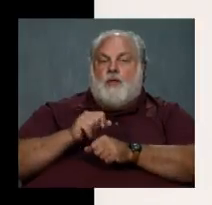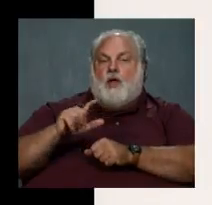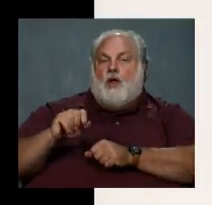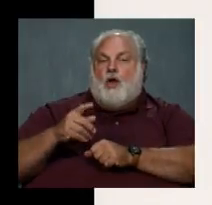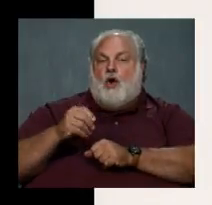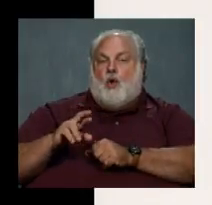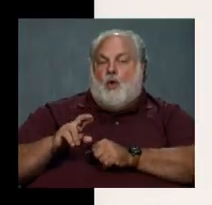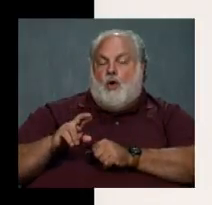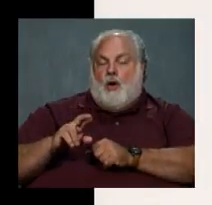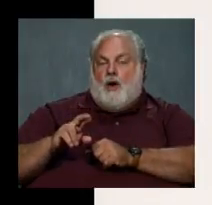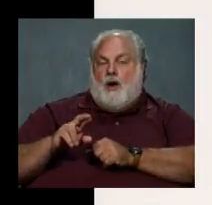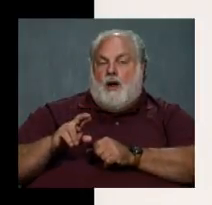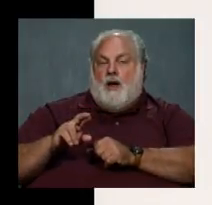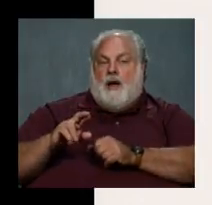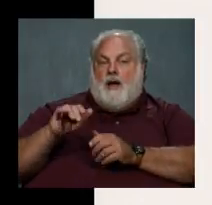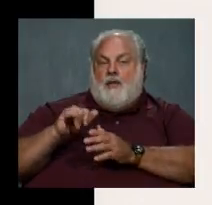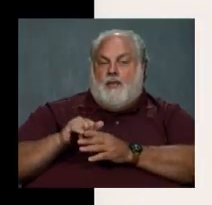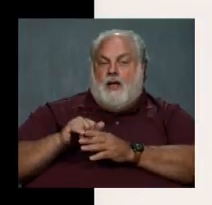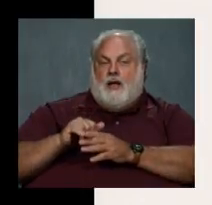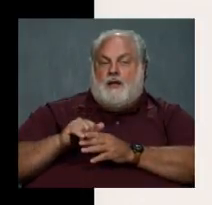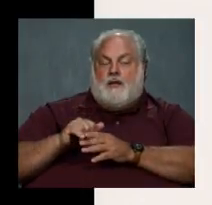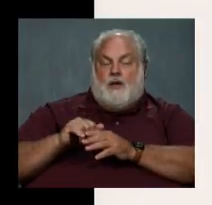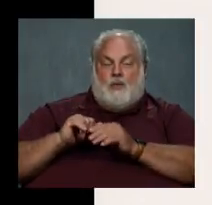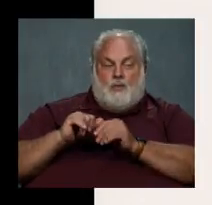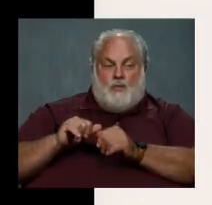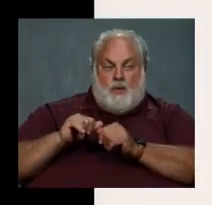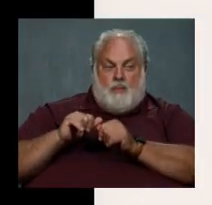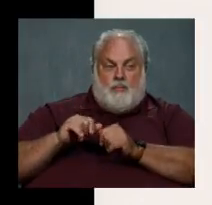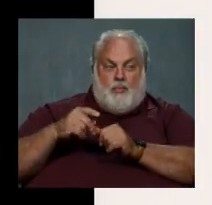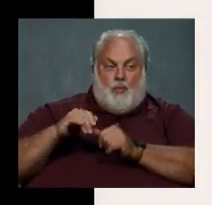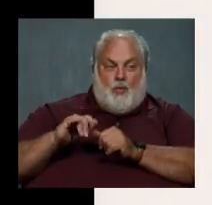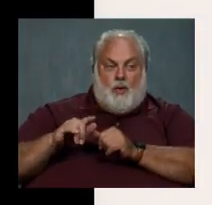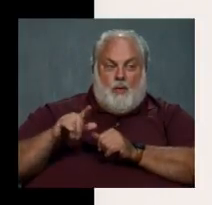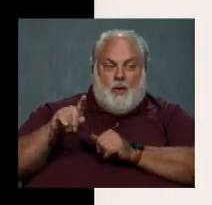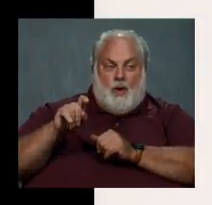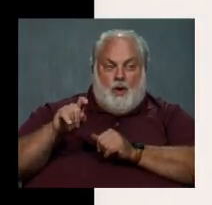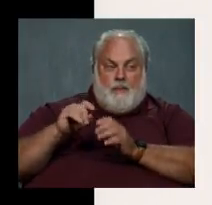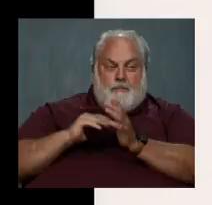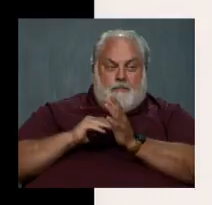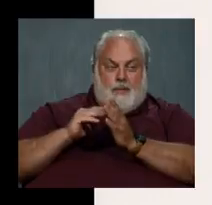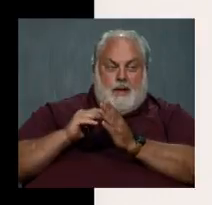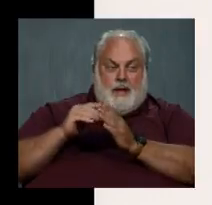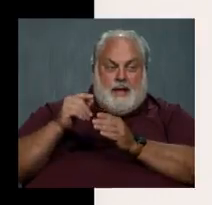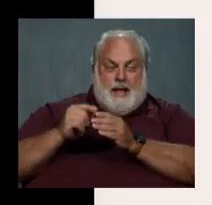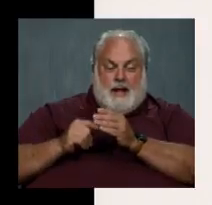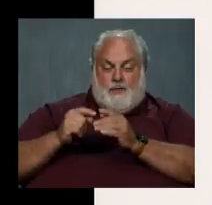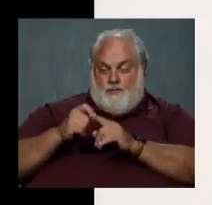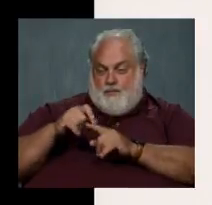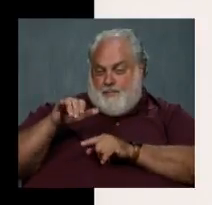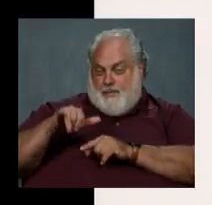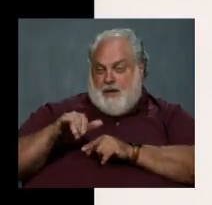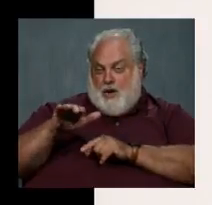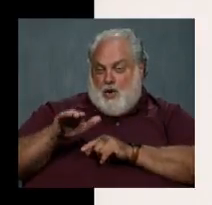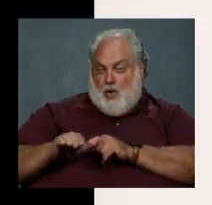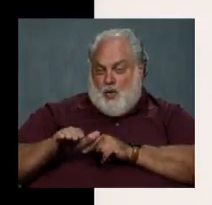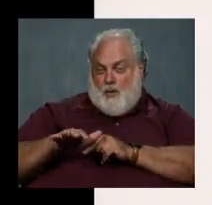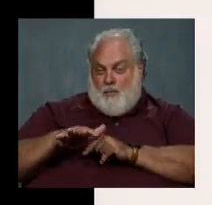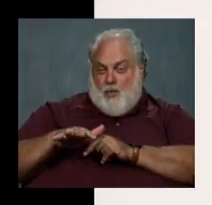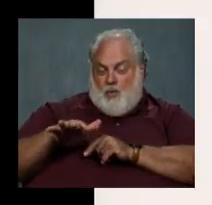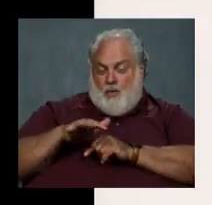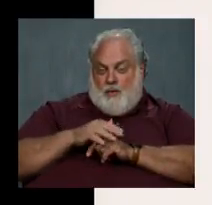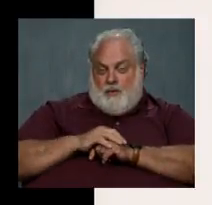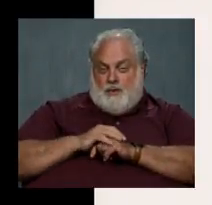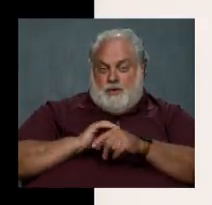pool below the dam that's a re-regulating pool, and that we take the 120 million gallons per day out of that pool. There's